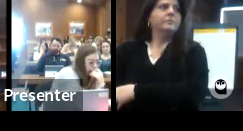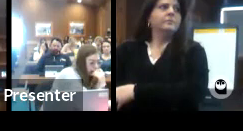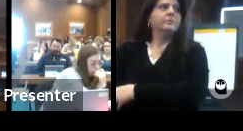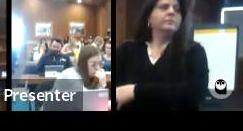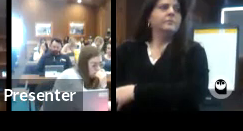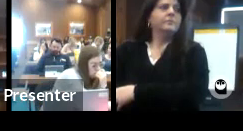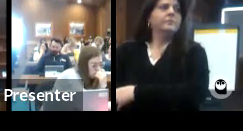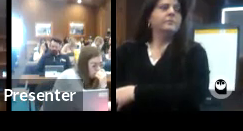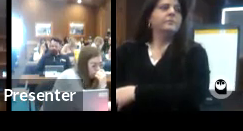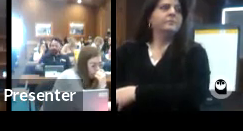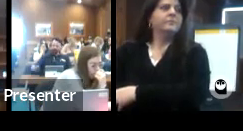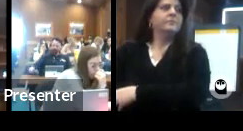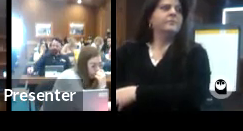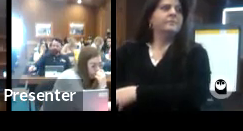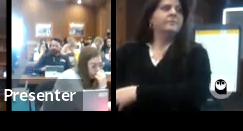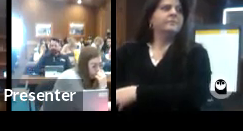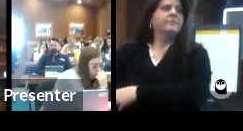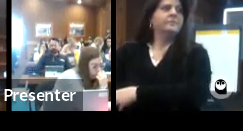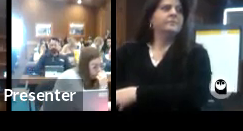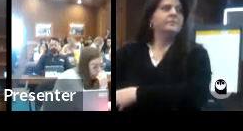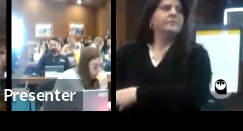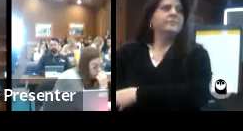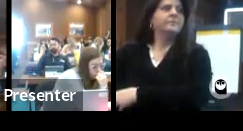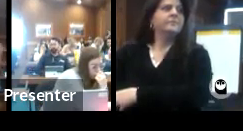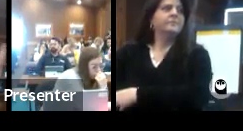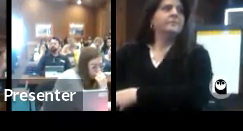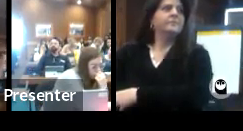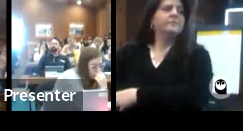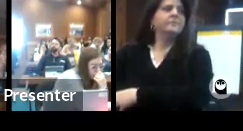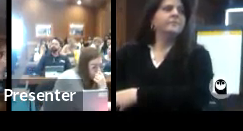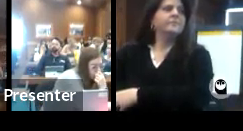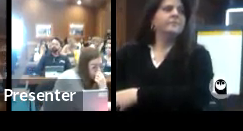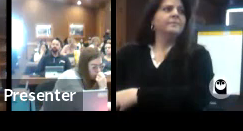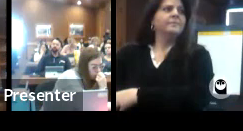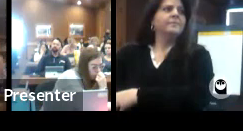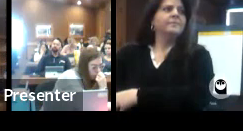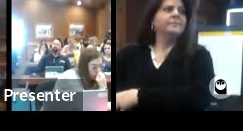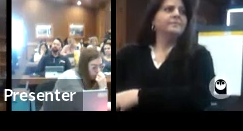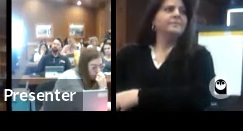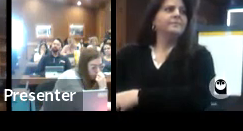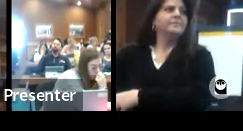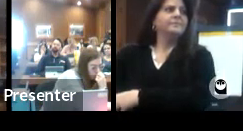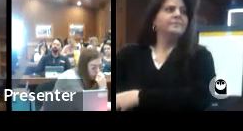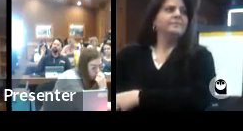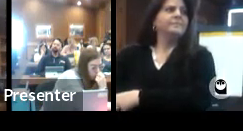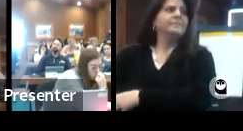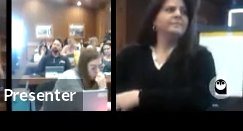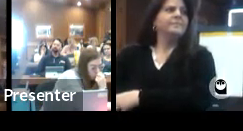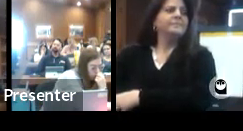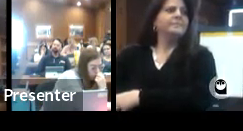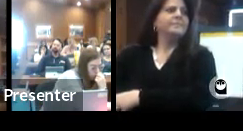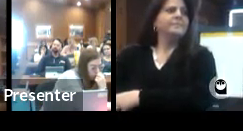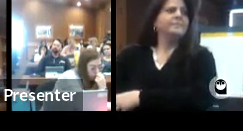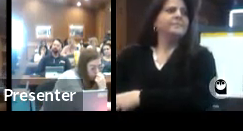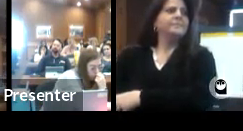like, if I like people saying, hey, that sounded great, but you know what might actually sound better, and